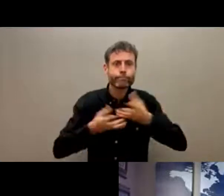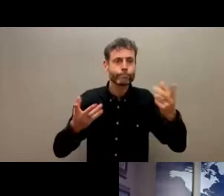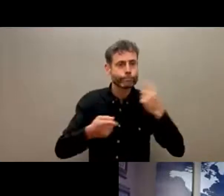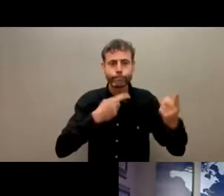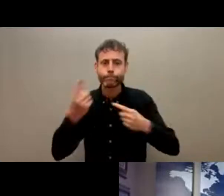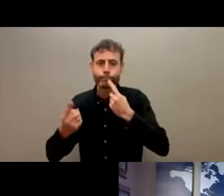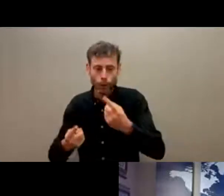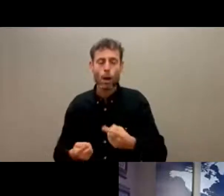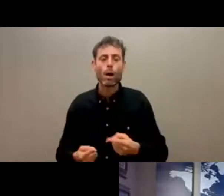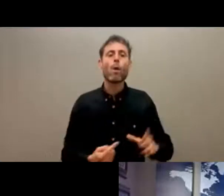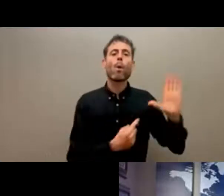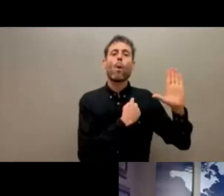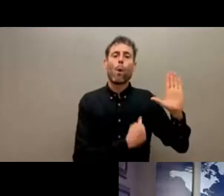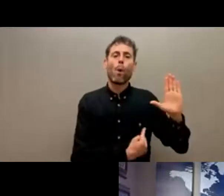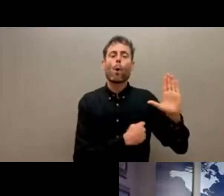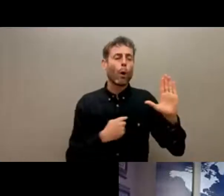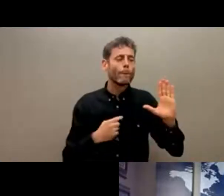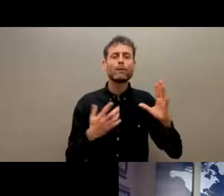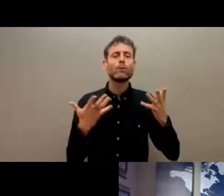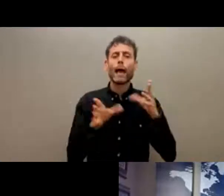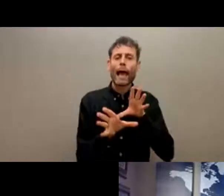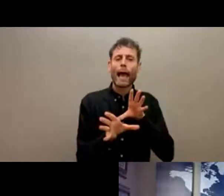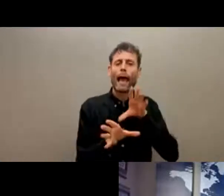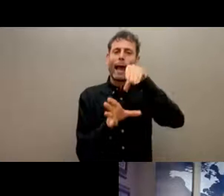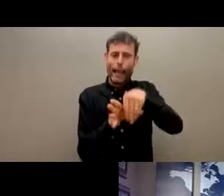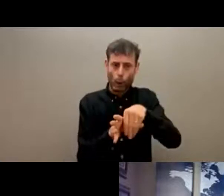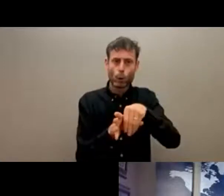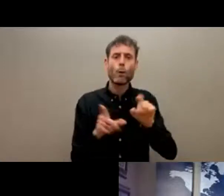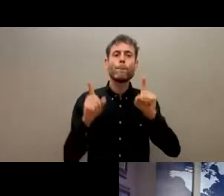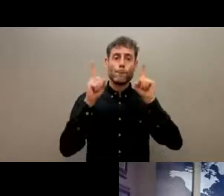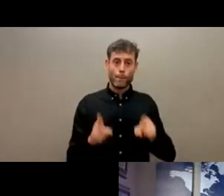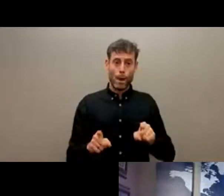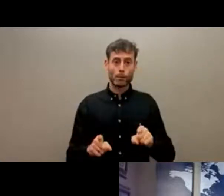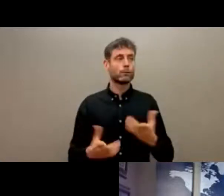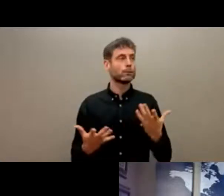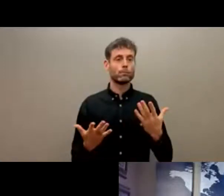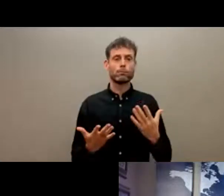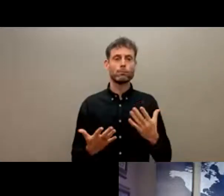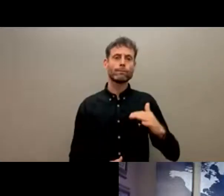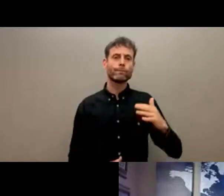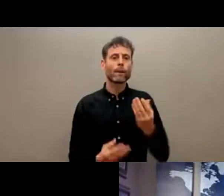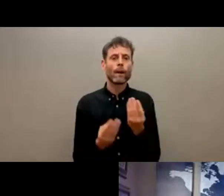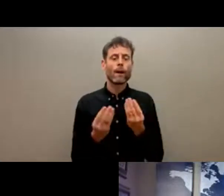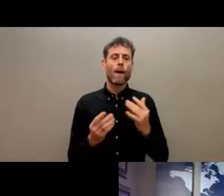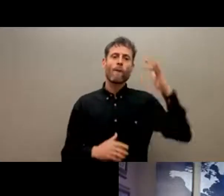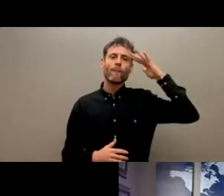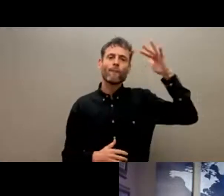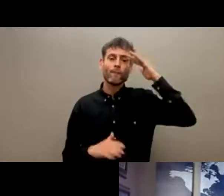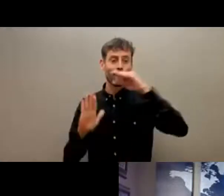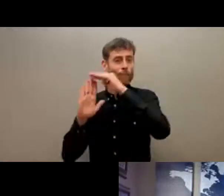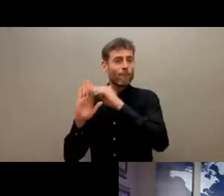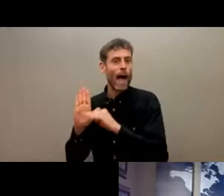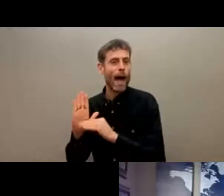toward inclusion is really grounded in the values, in the mission of the organization. It becomes part